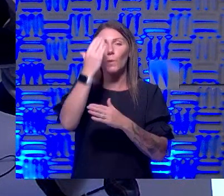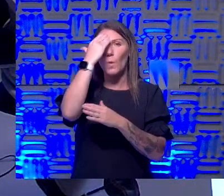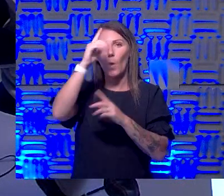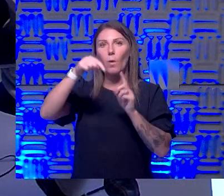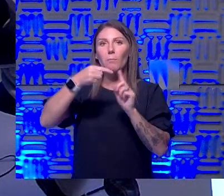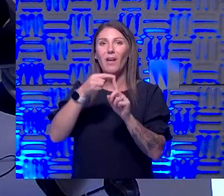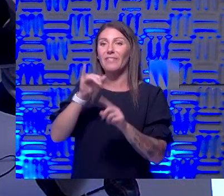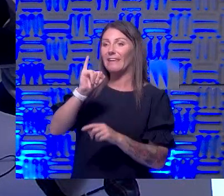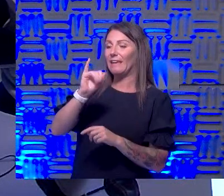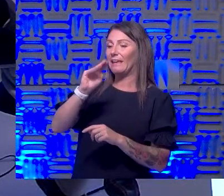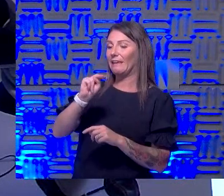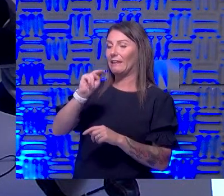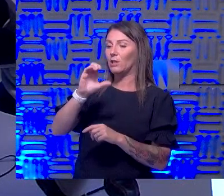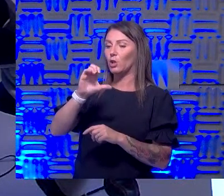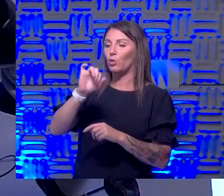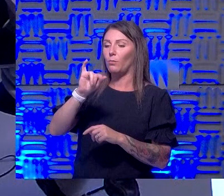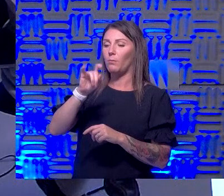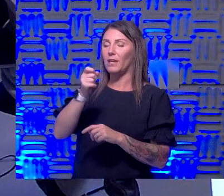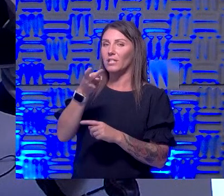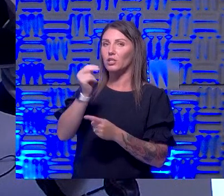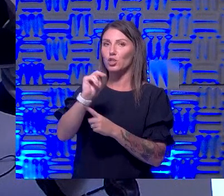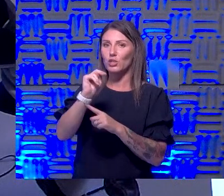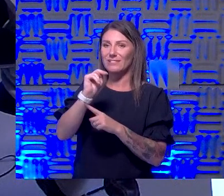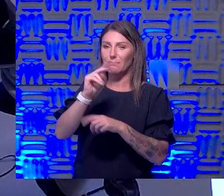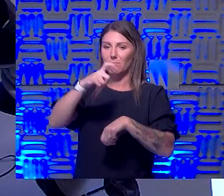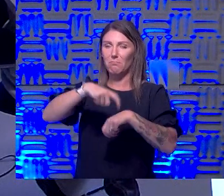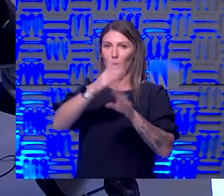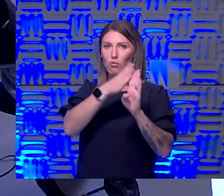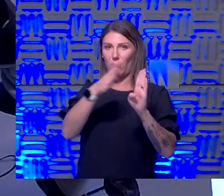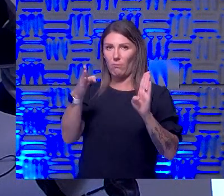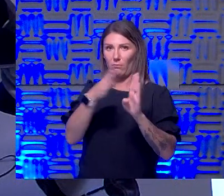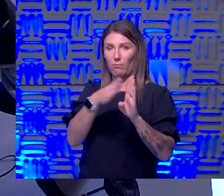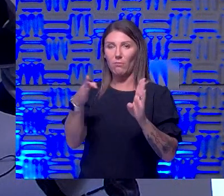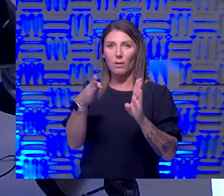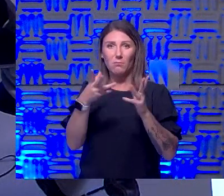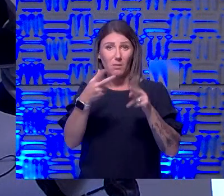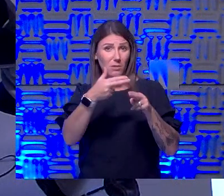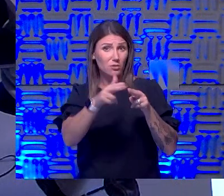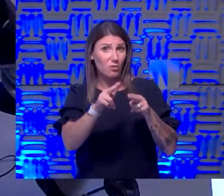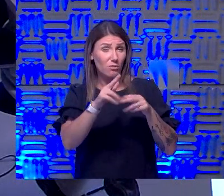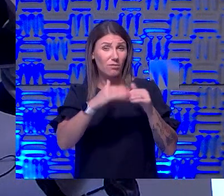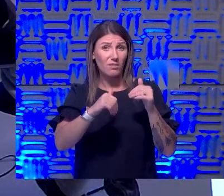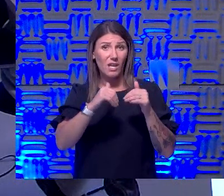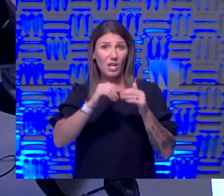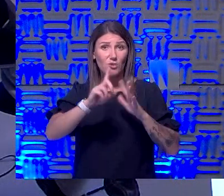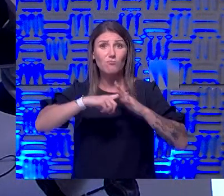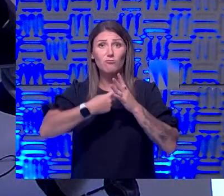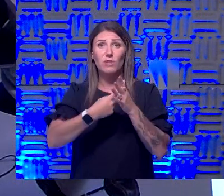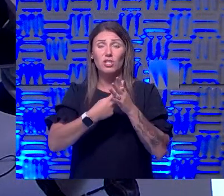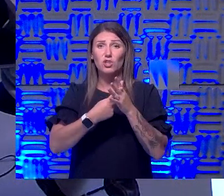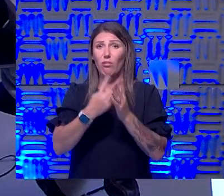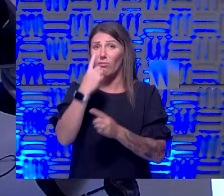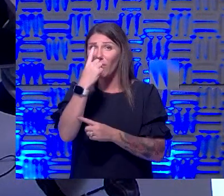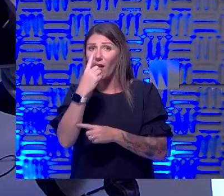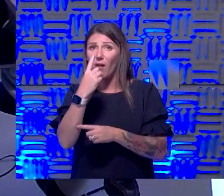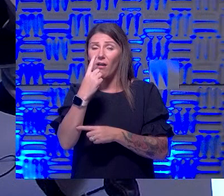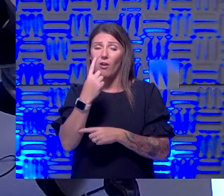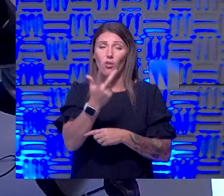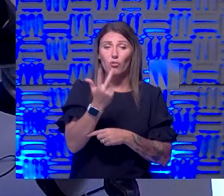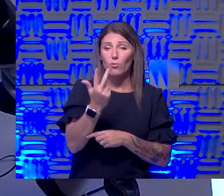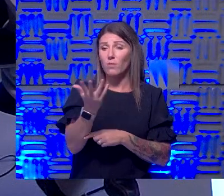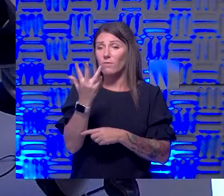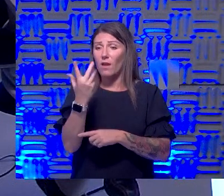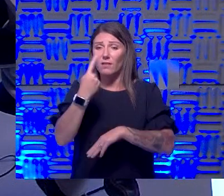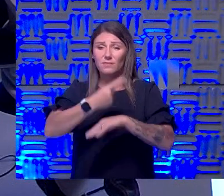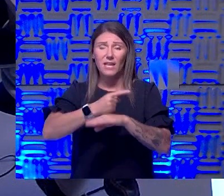incubation period. She felt that it might be shorter than originally thought, 3 to 5 days versus 10 to